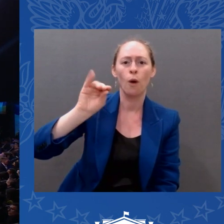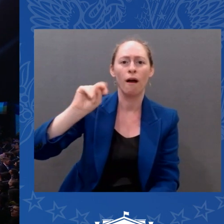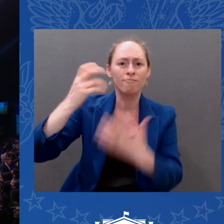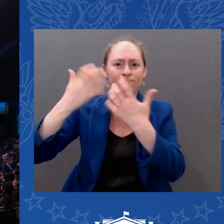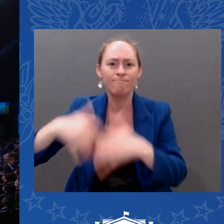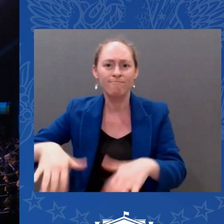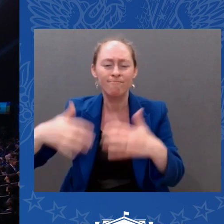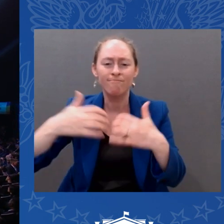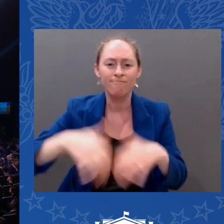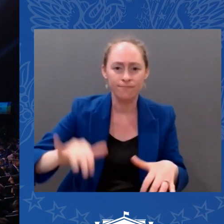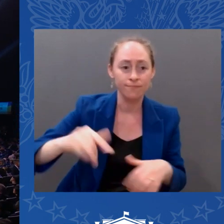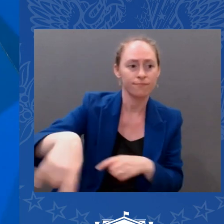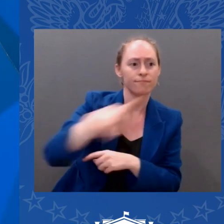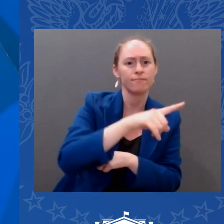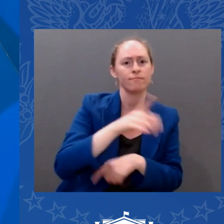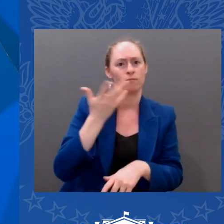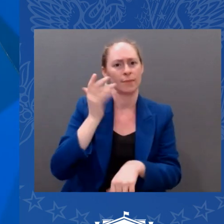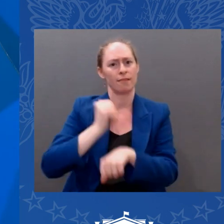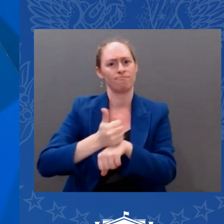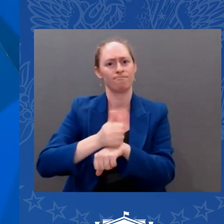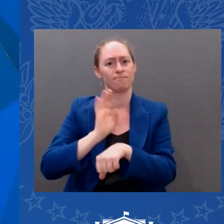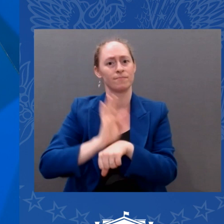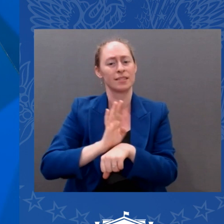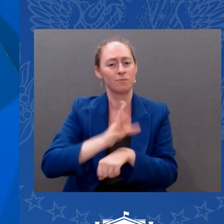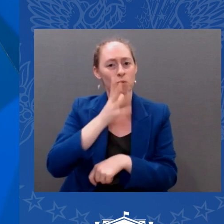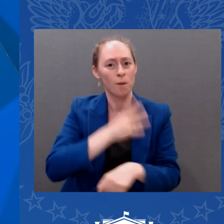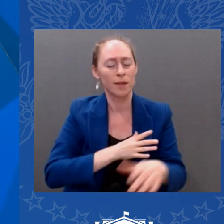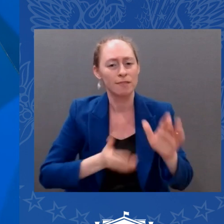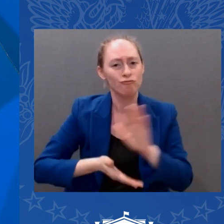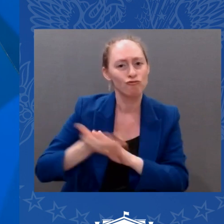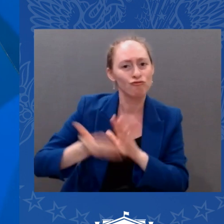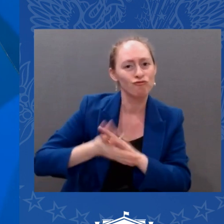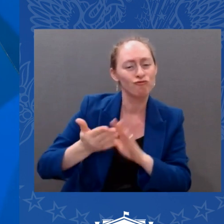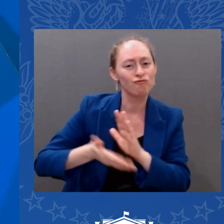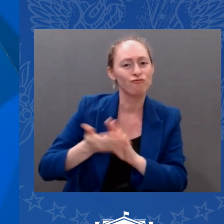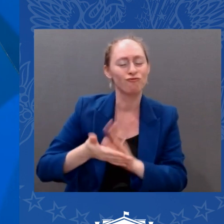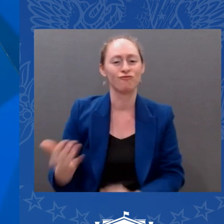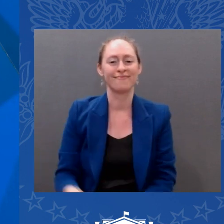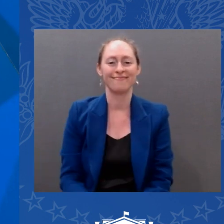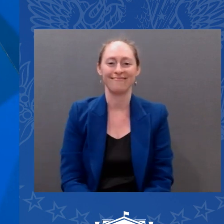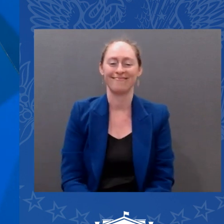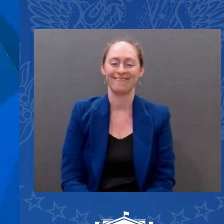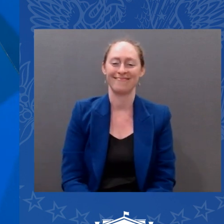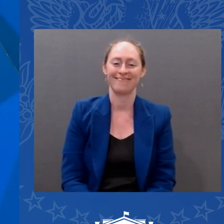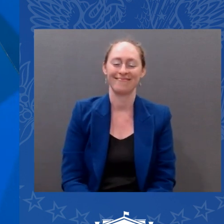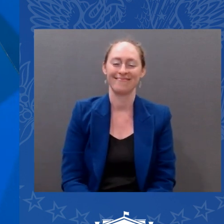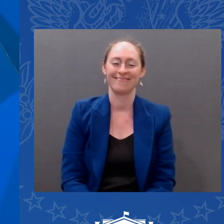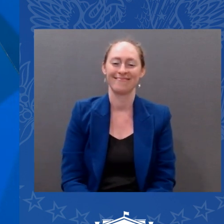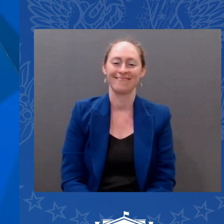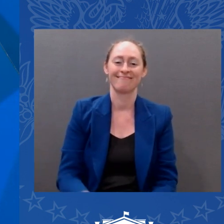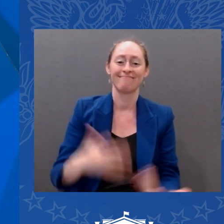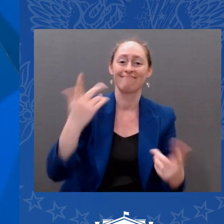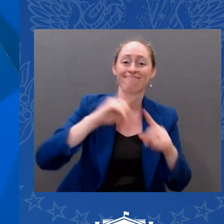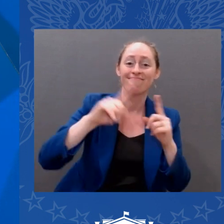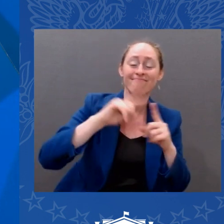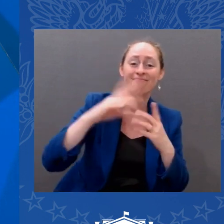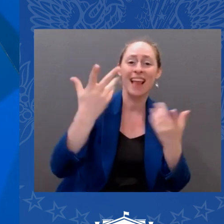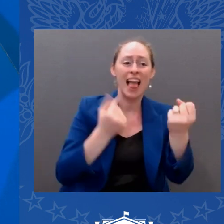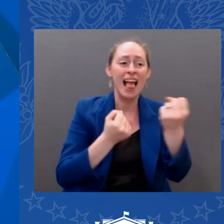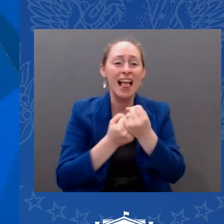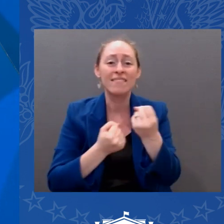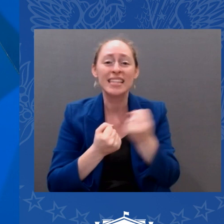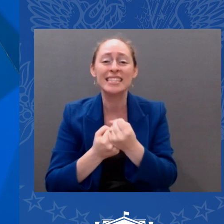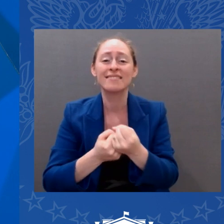advocates. So here's how I see it. To realize a more prosperous future for